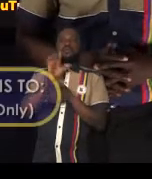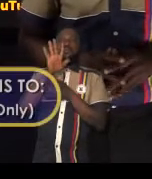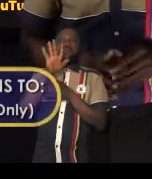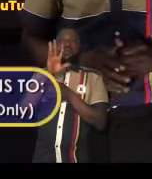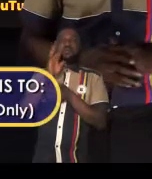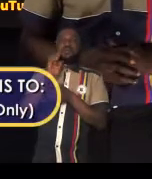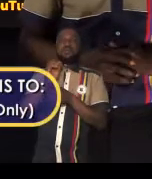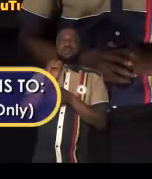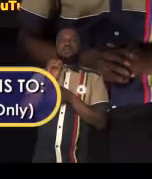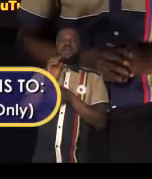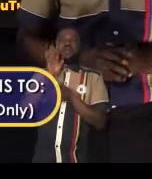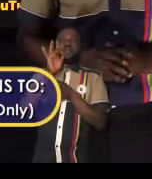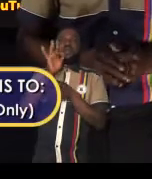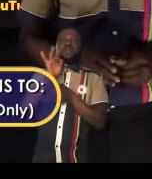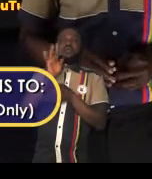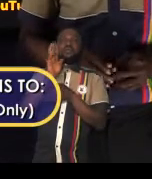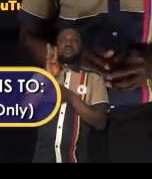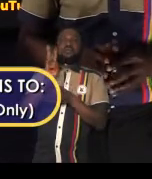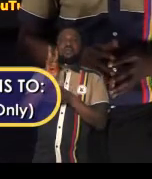081